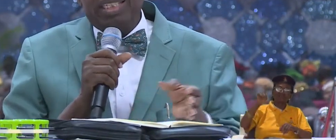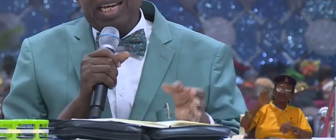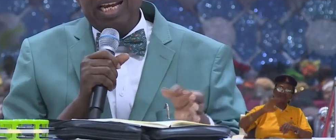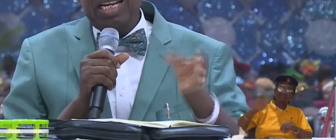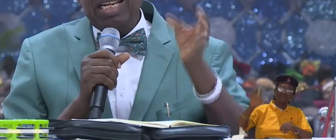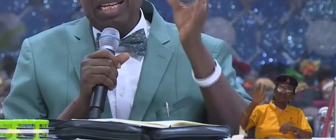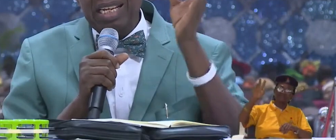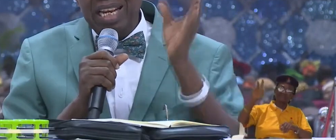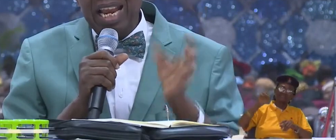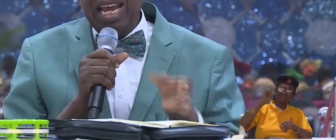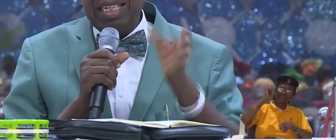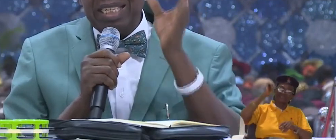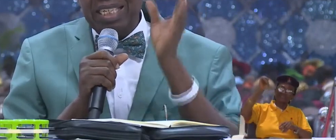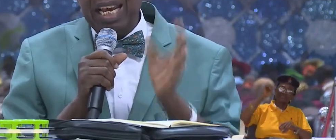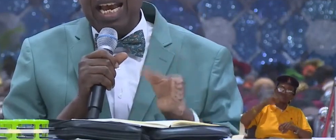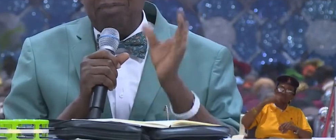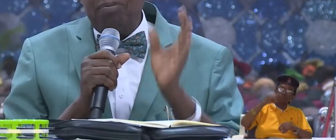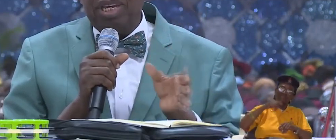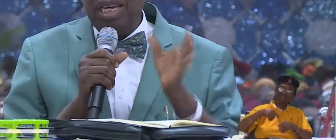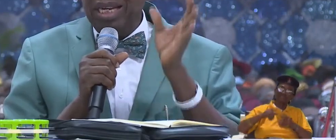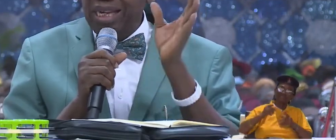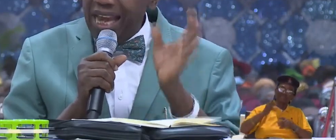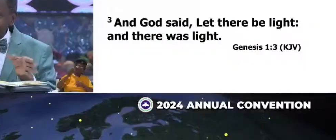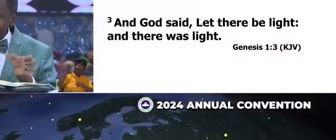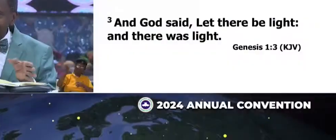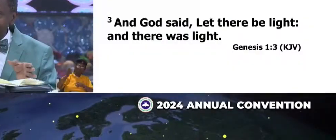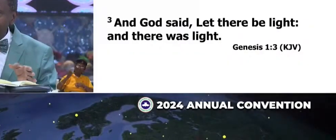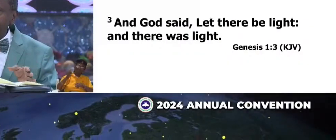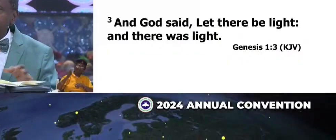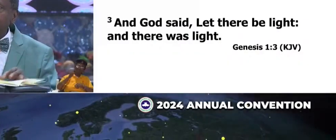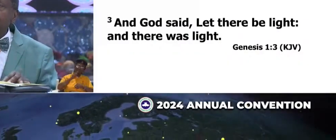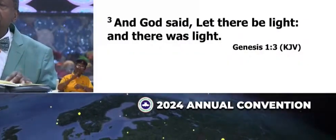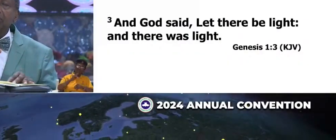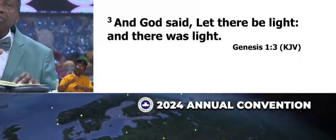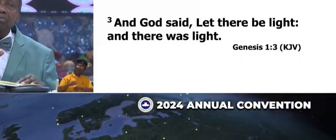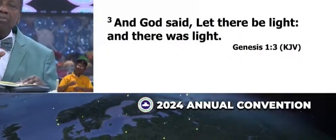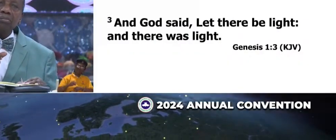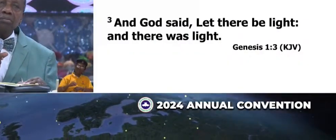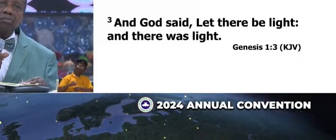he said, let there be light.